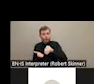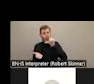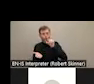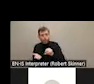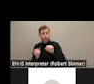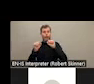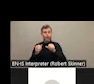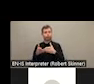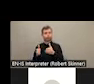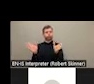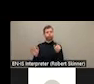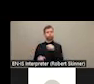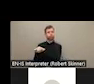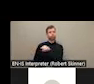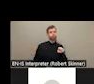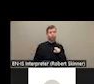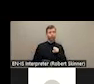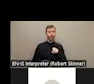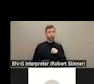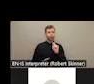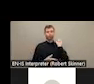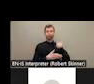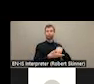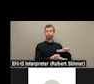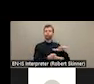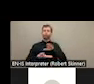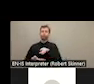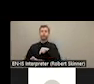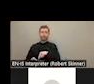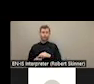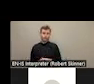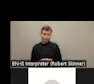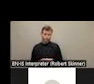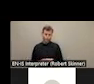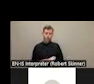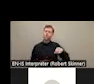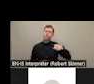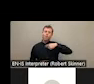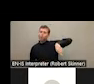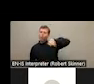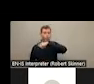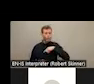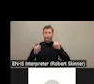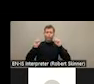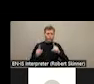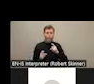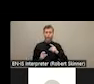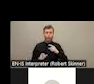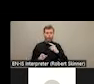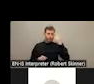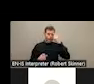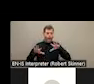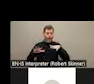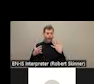work together and in partnership, also with all the rest of the civil society and other